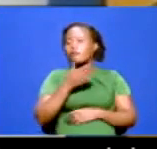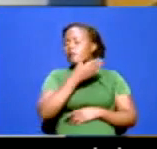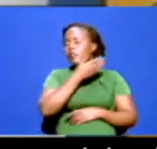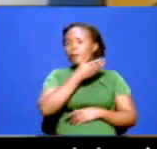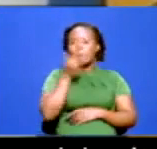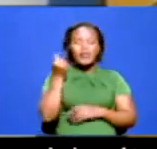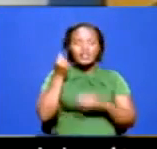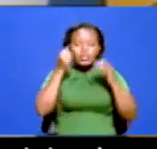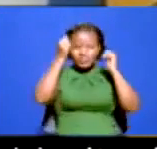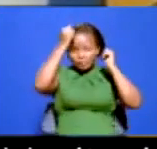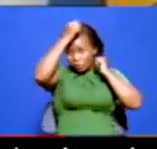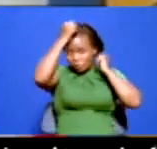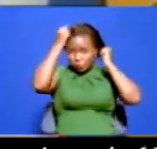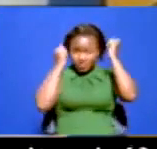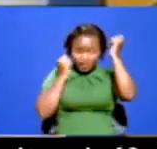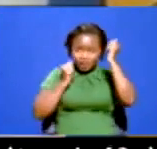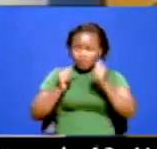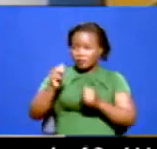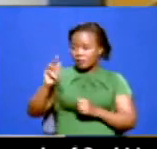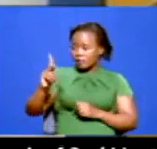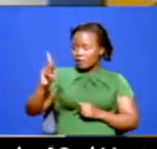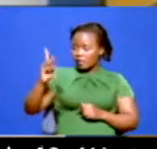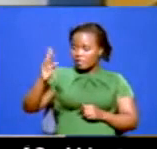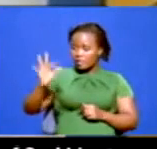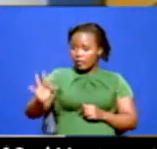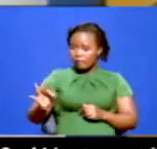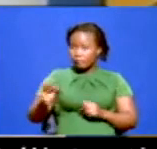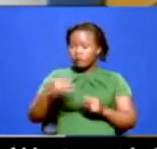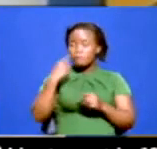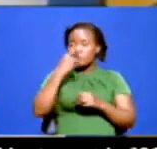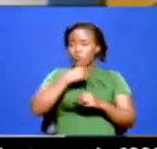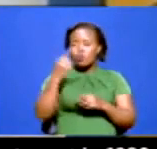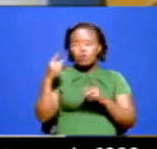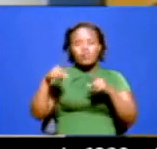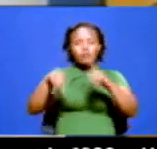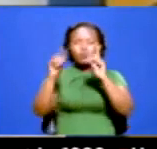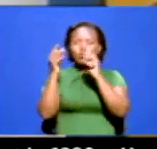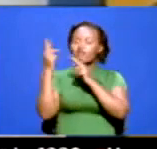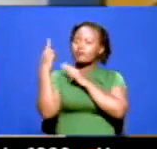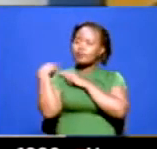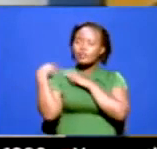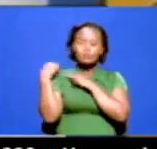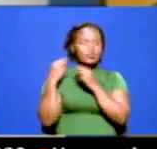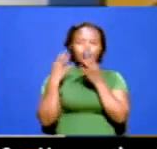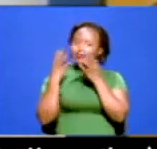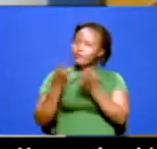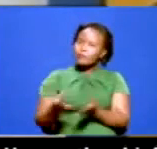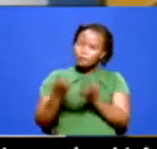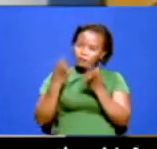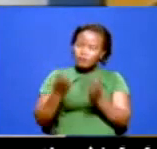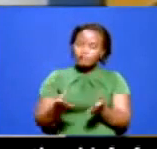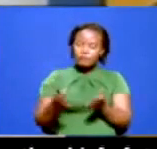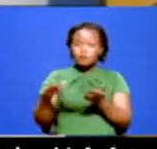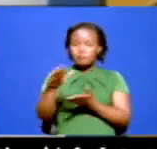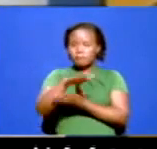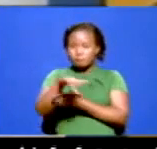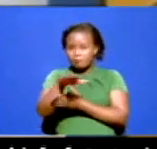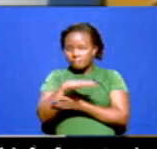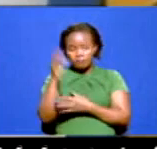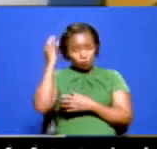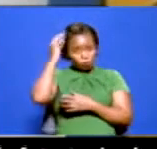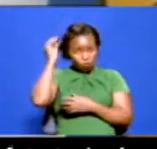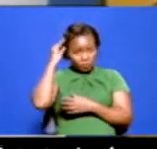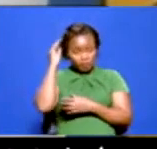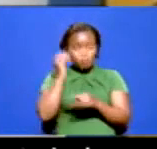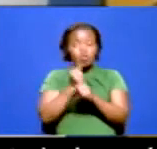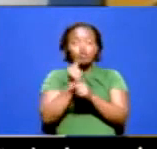this KDF who undertake a lot of work in those areas to ensure that the